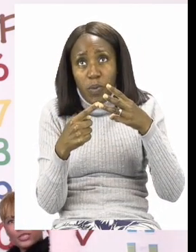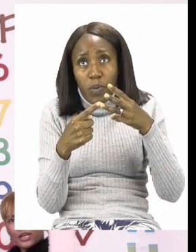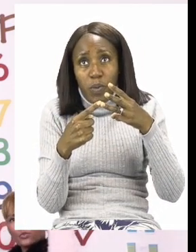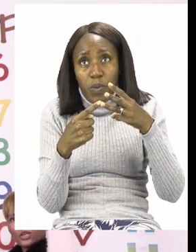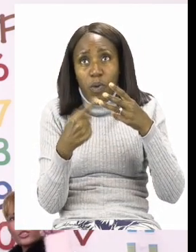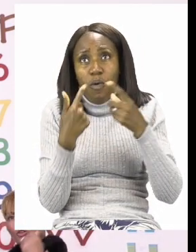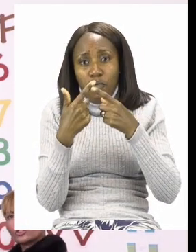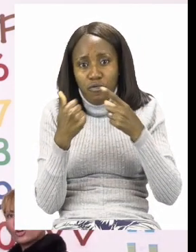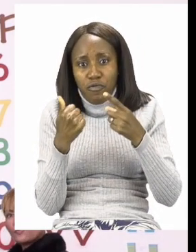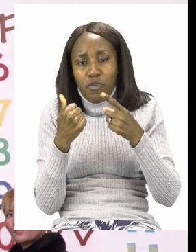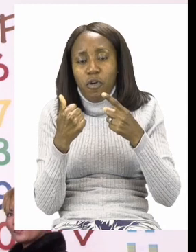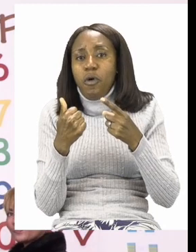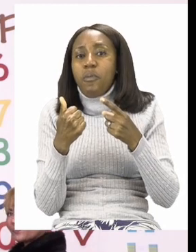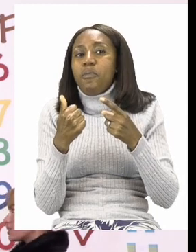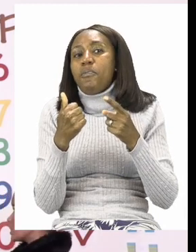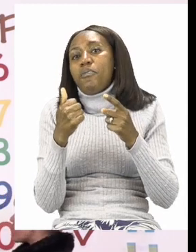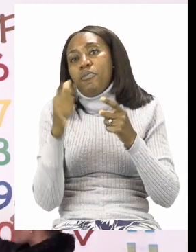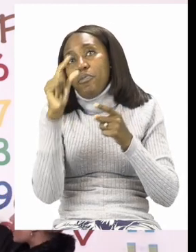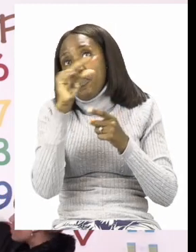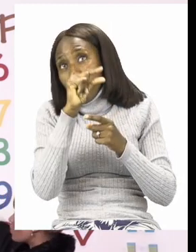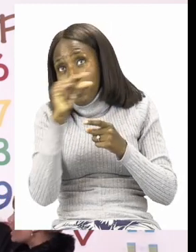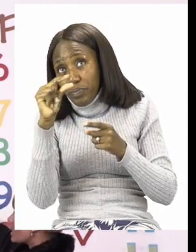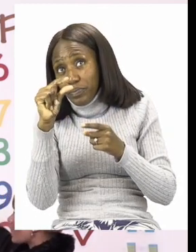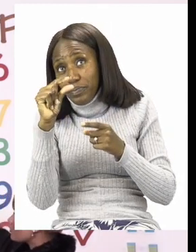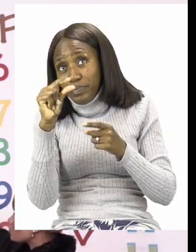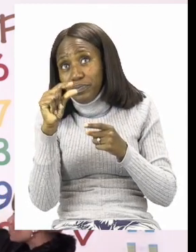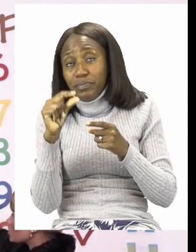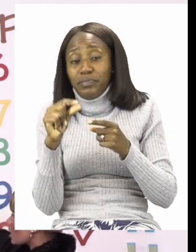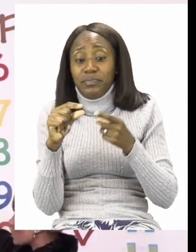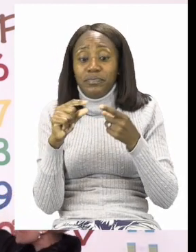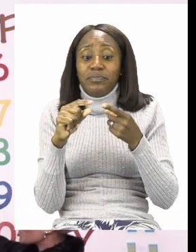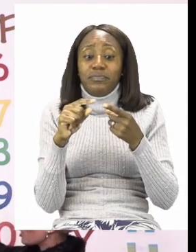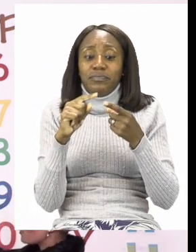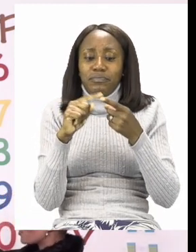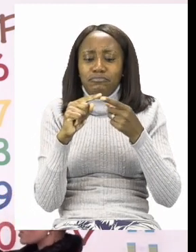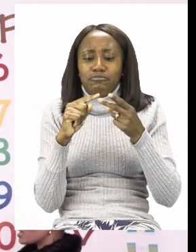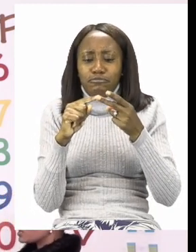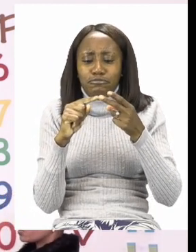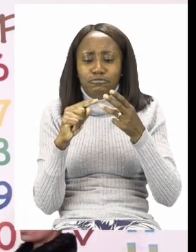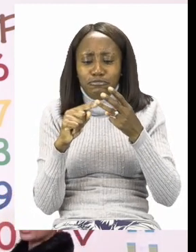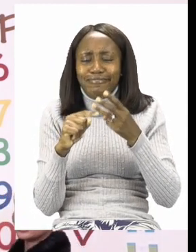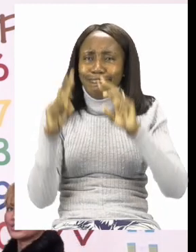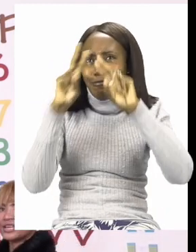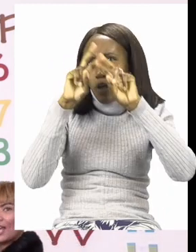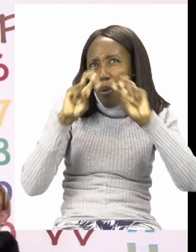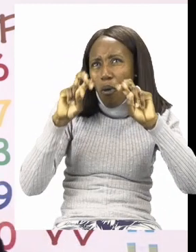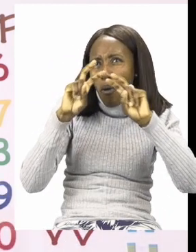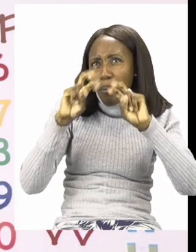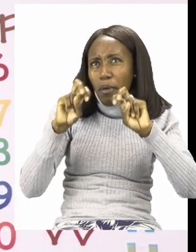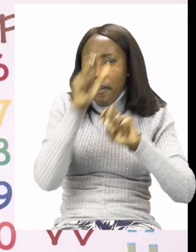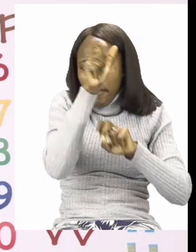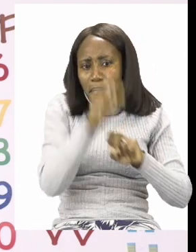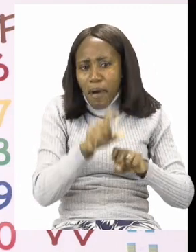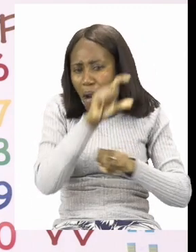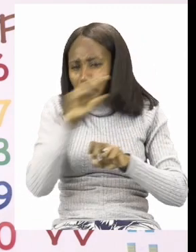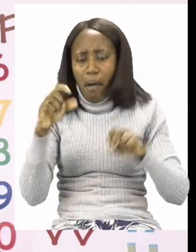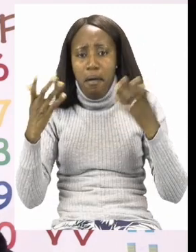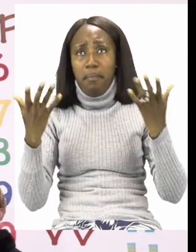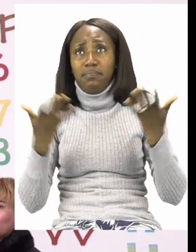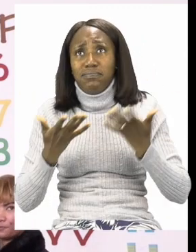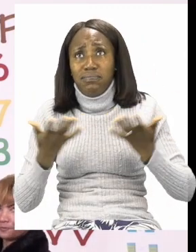from your sight words on top, and we have to search for these words in